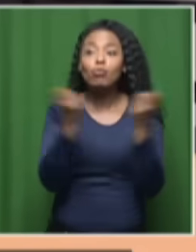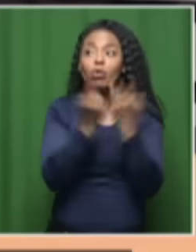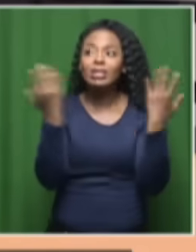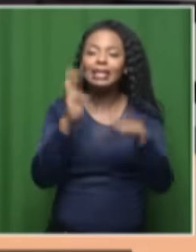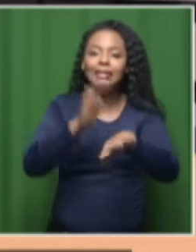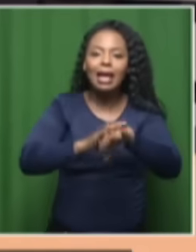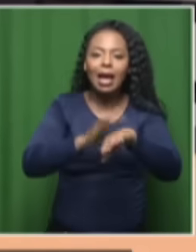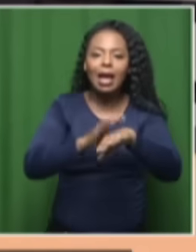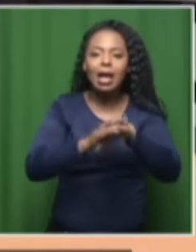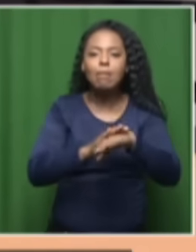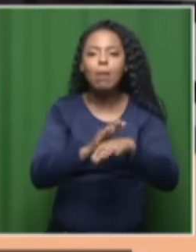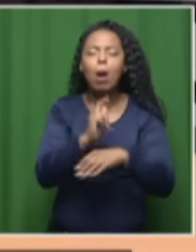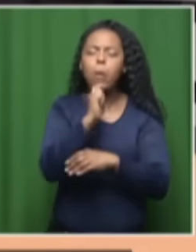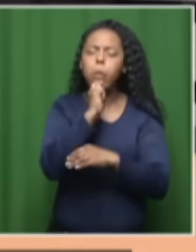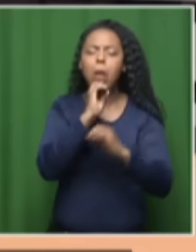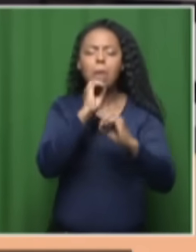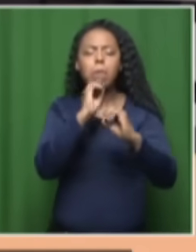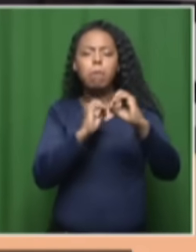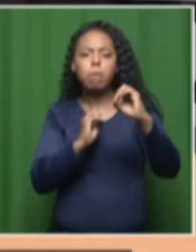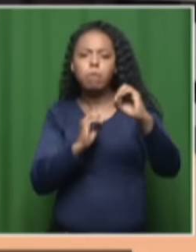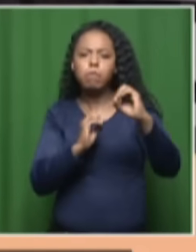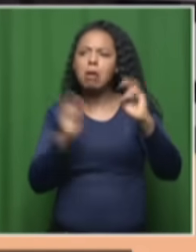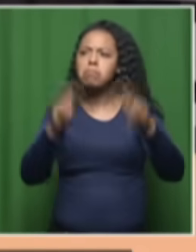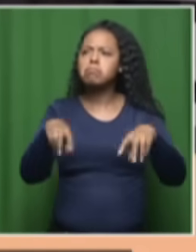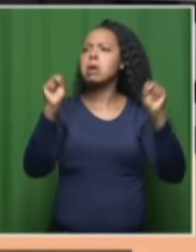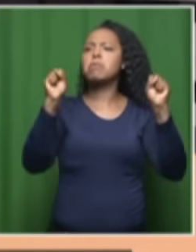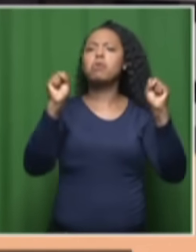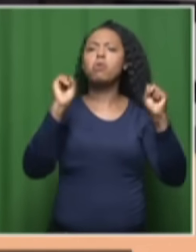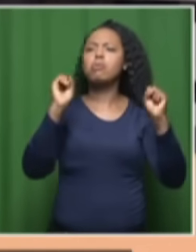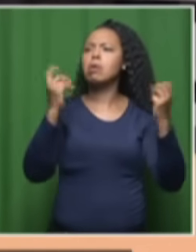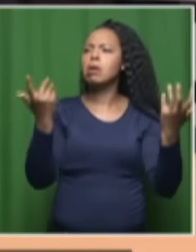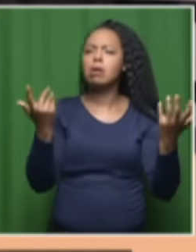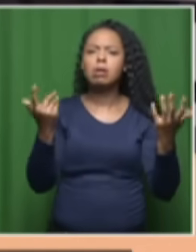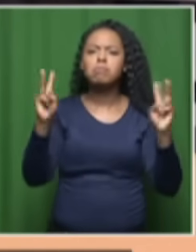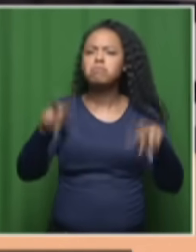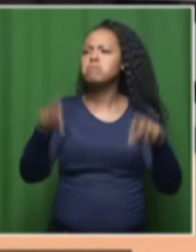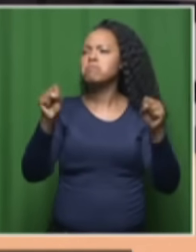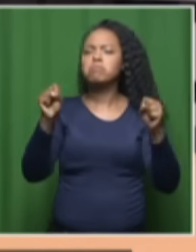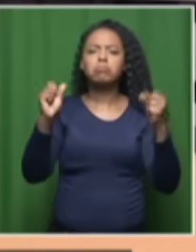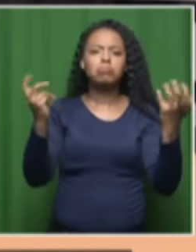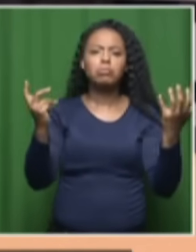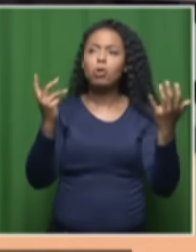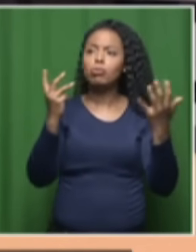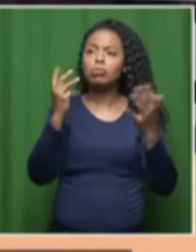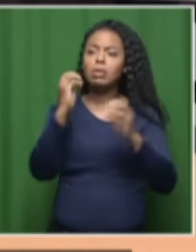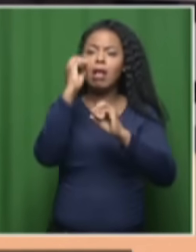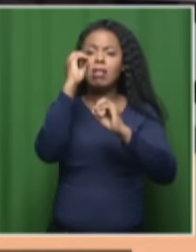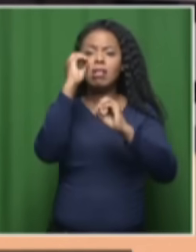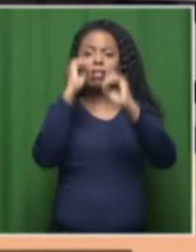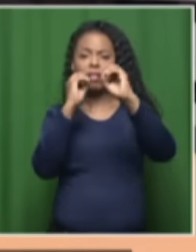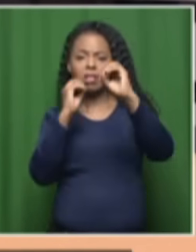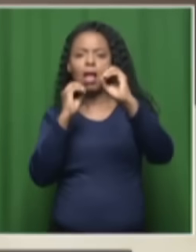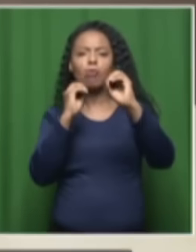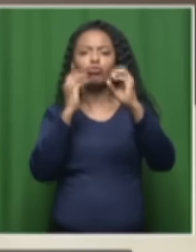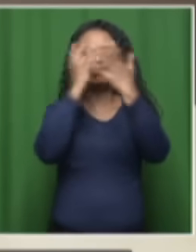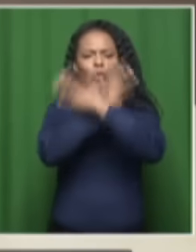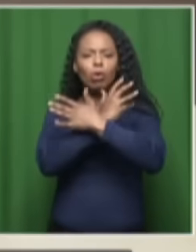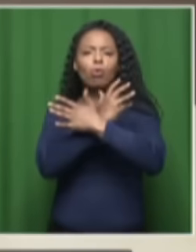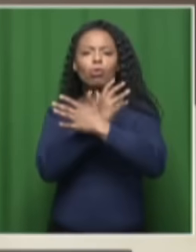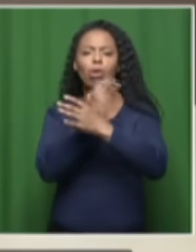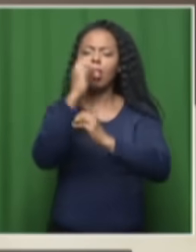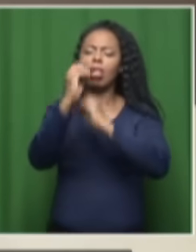time now, there is no electricity Yes. in overnight, so to speak. So we need